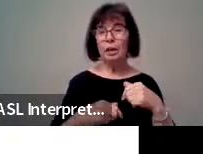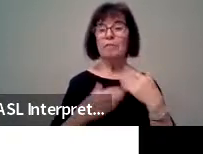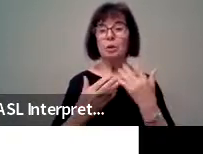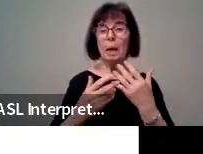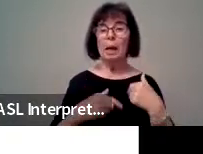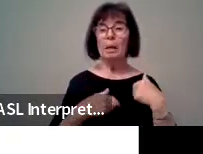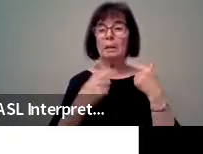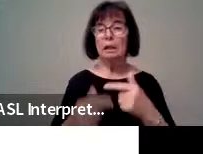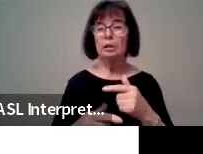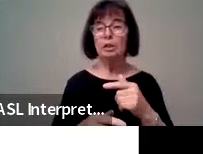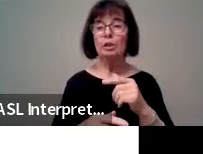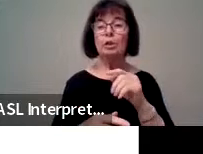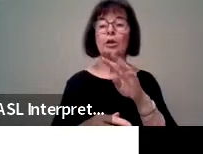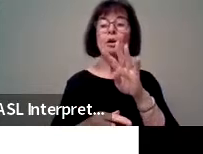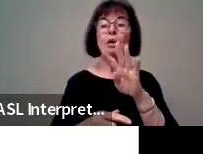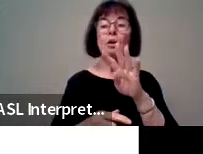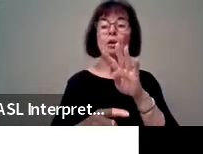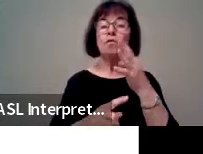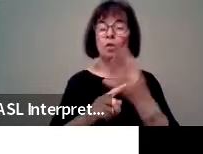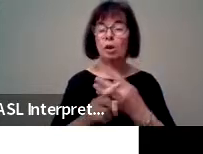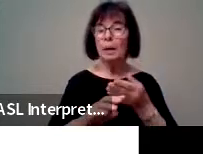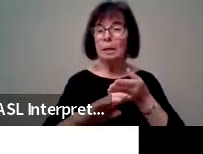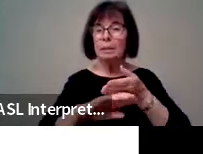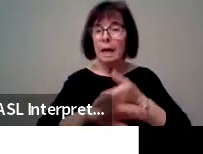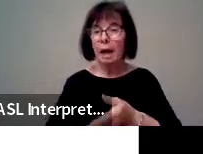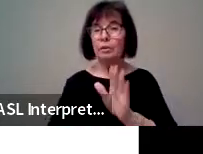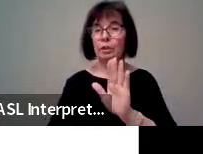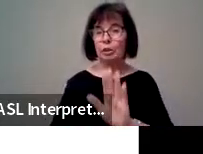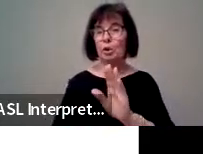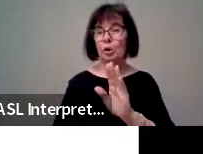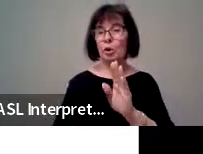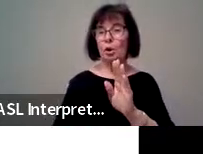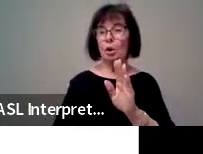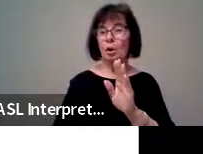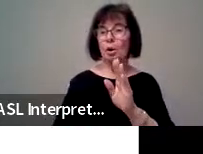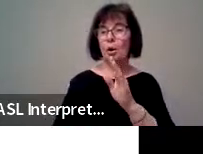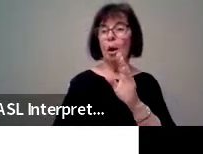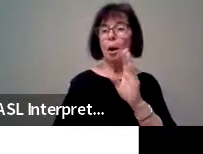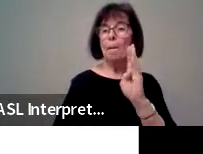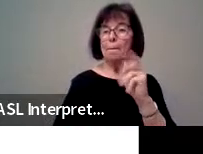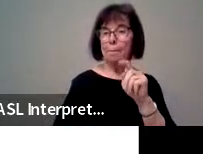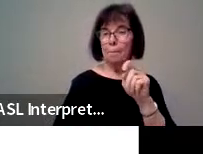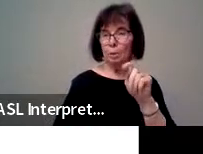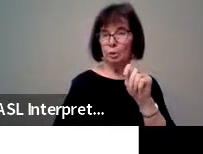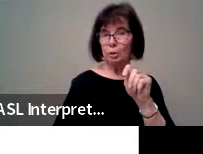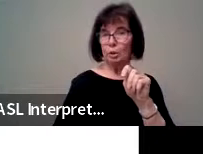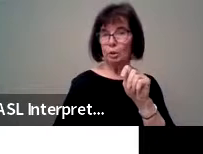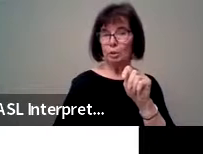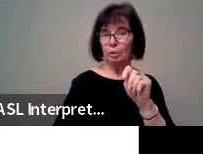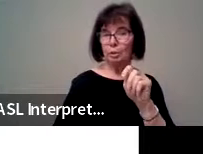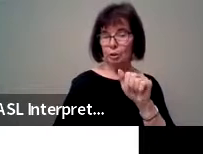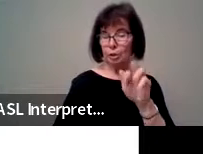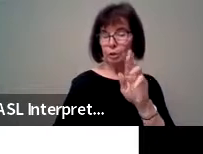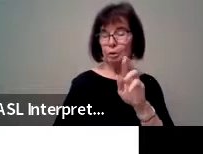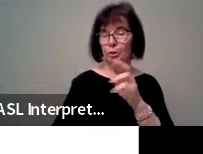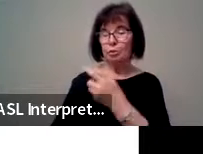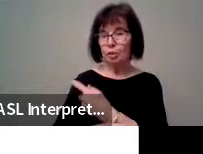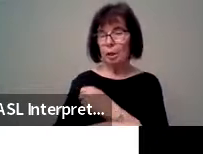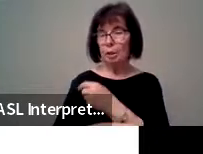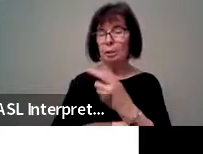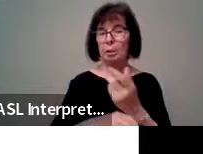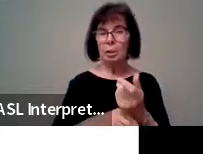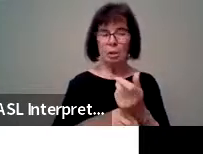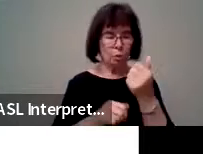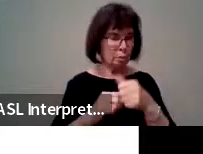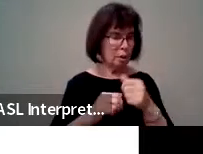months out from your booster. But our big wave of boosting was in the late